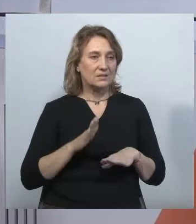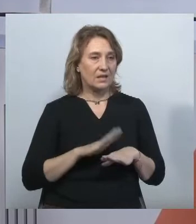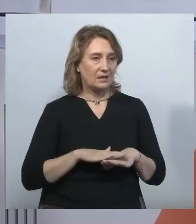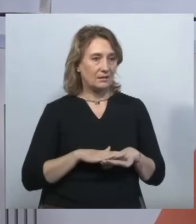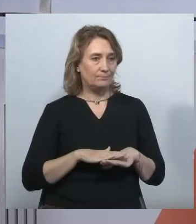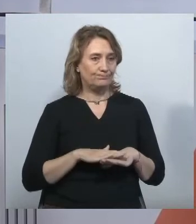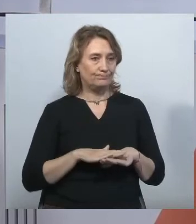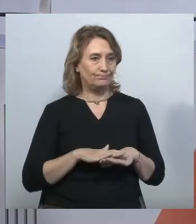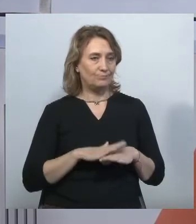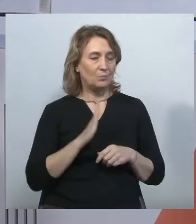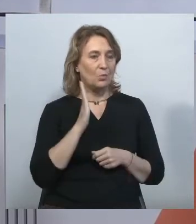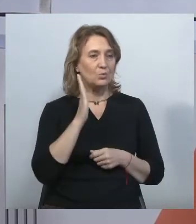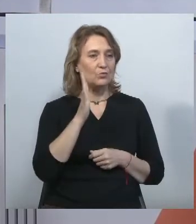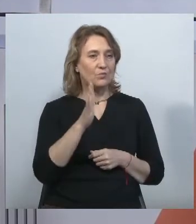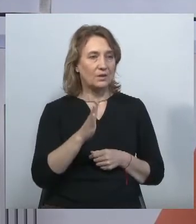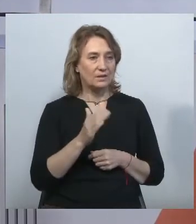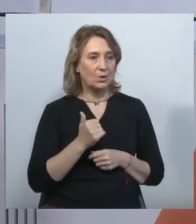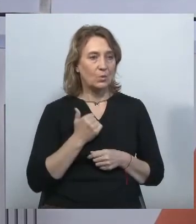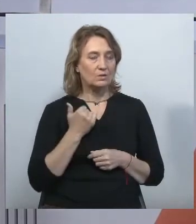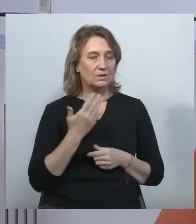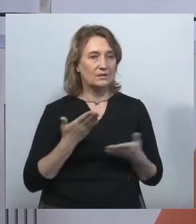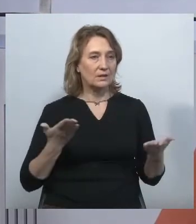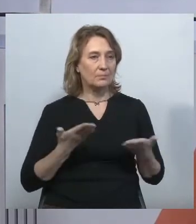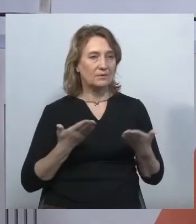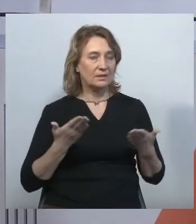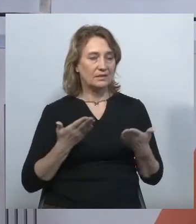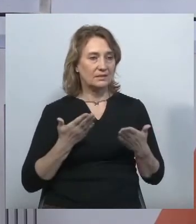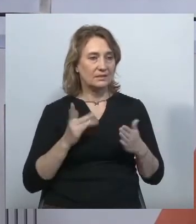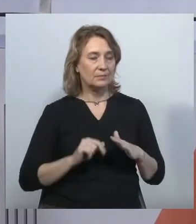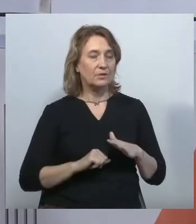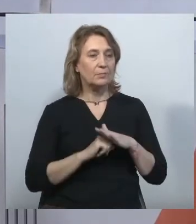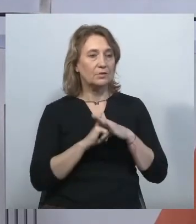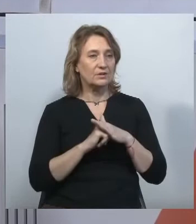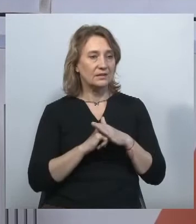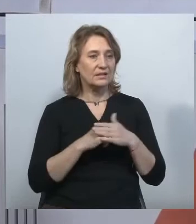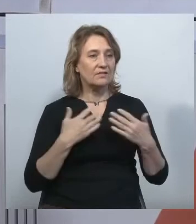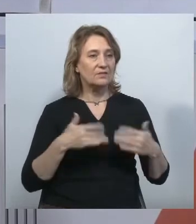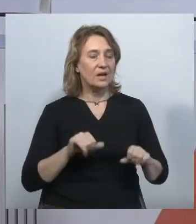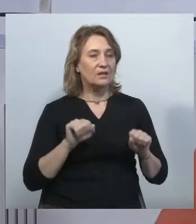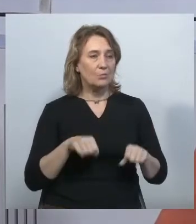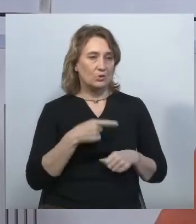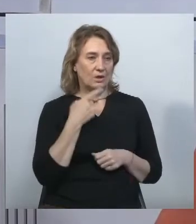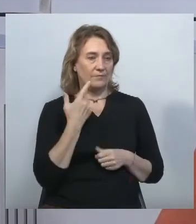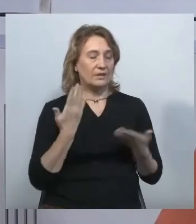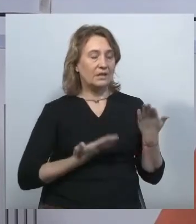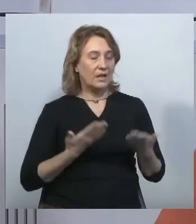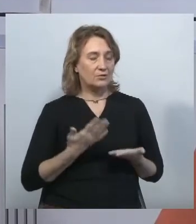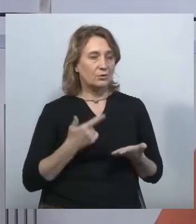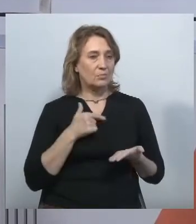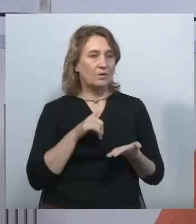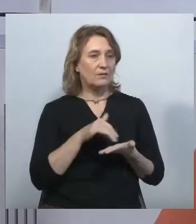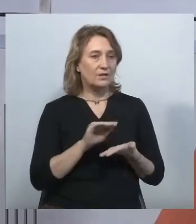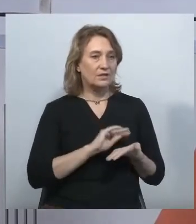self-regulation will not be built, or will be difficult to build, because what reputational losses can we talk about if we